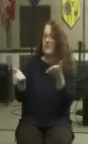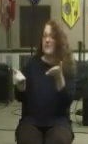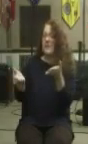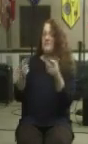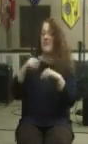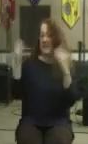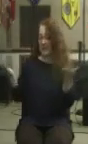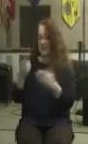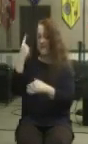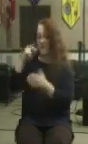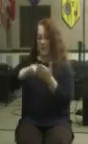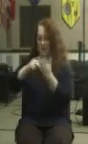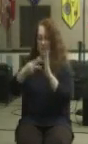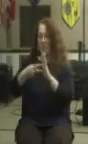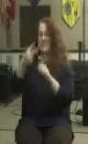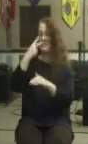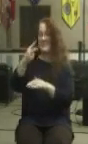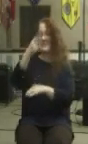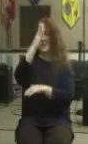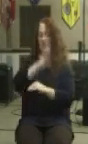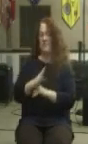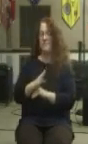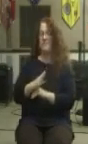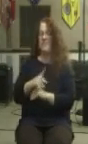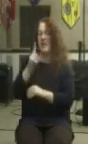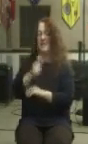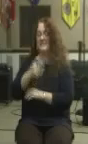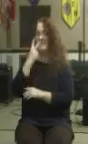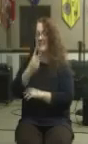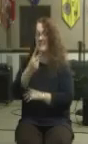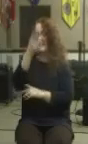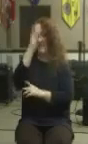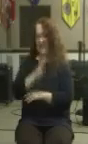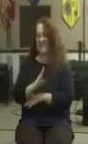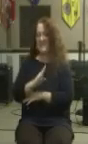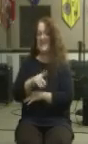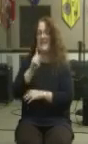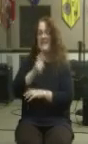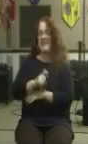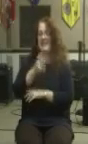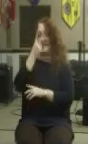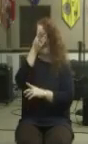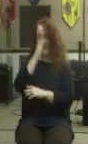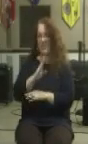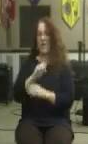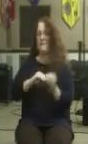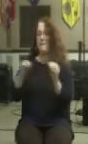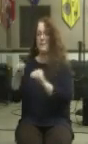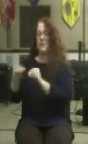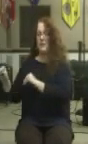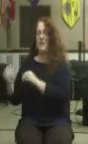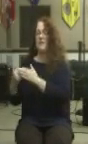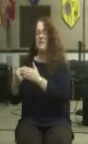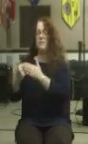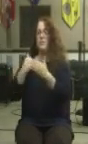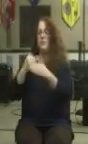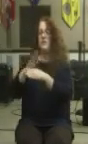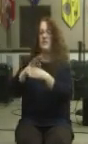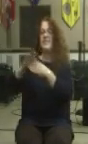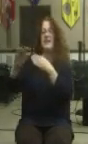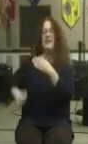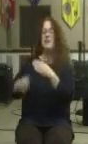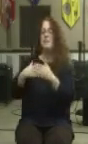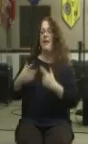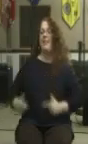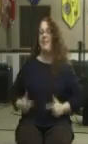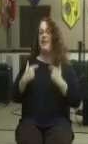service. I came here for the purpose to see God. I need to see God. I need to see God move before